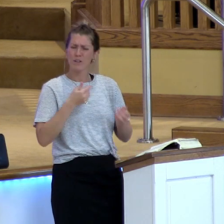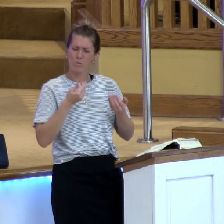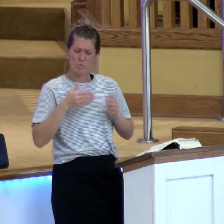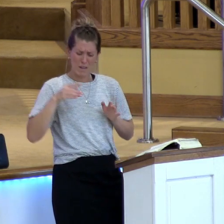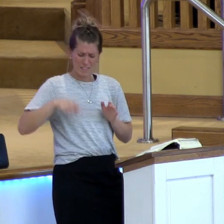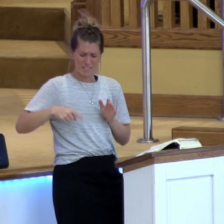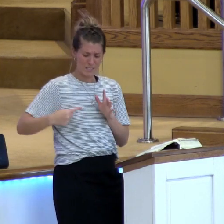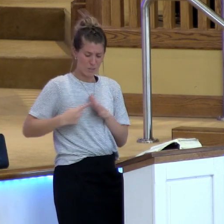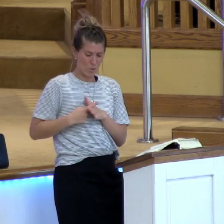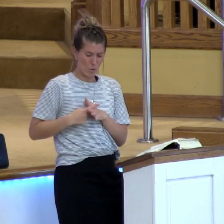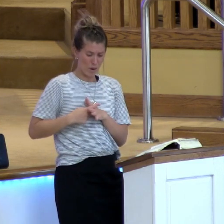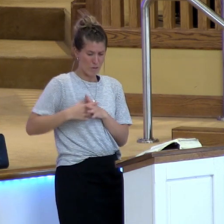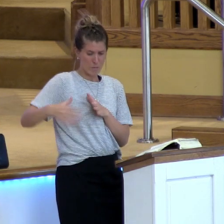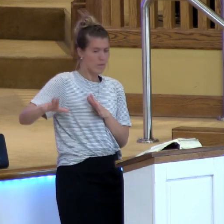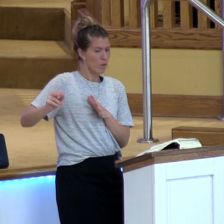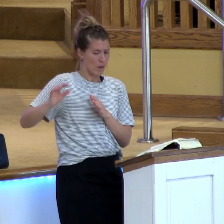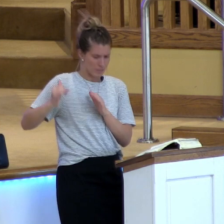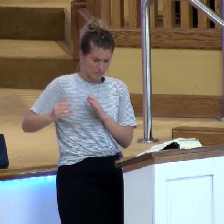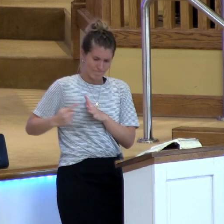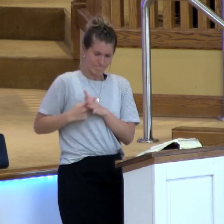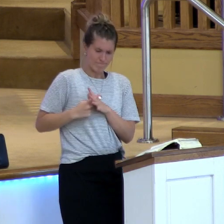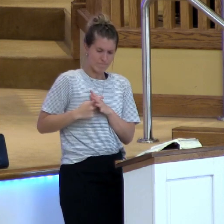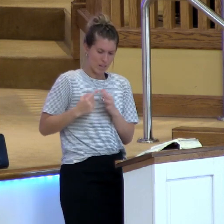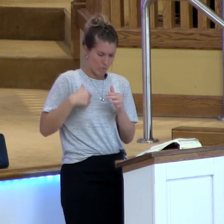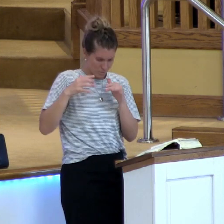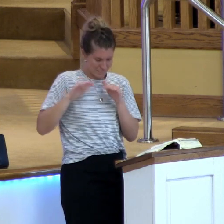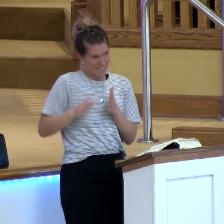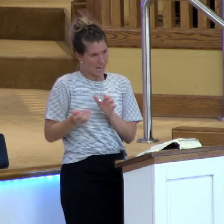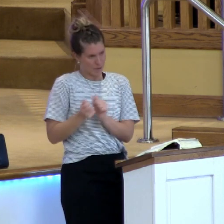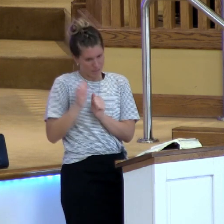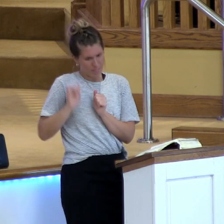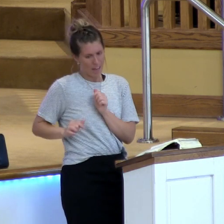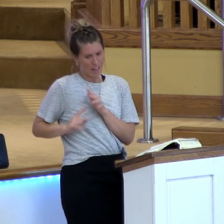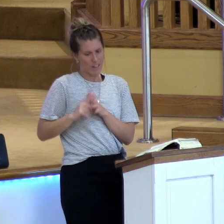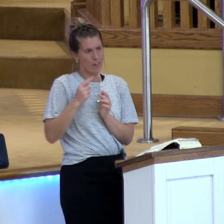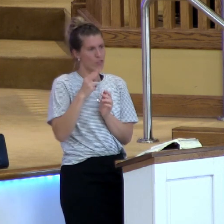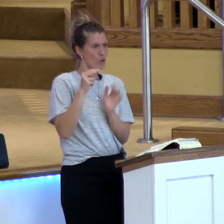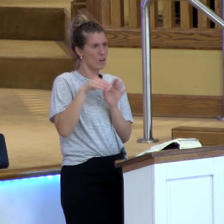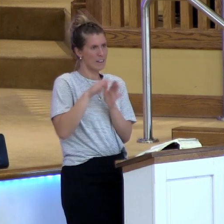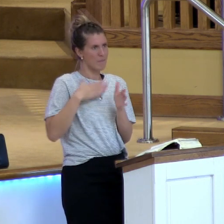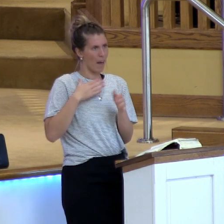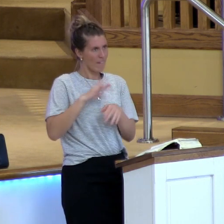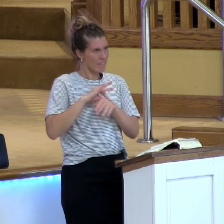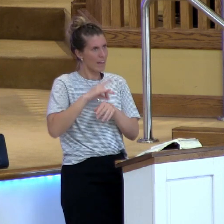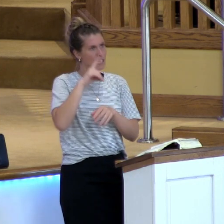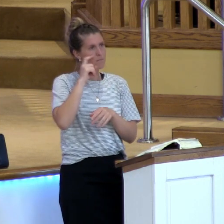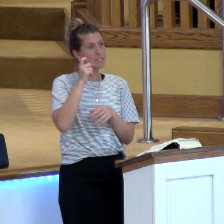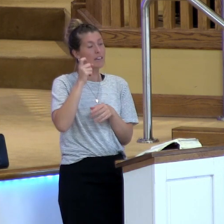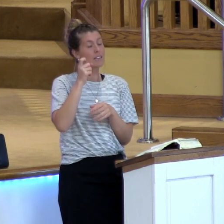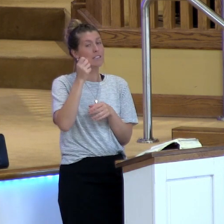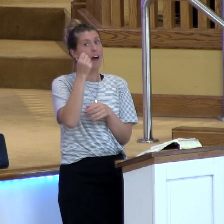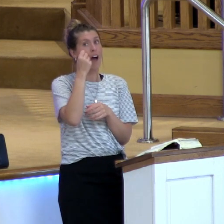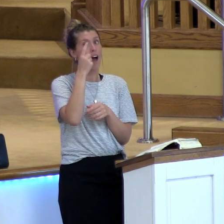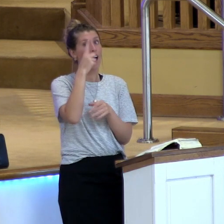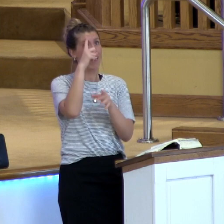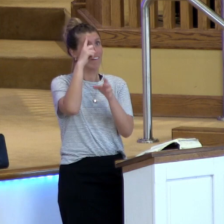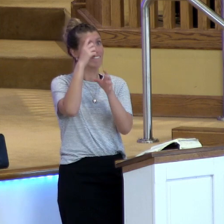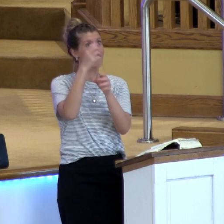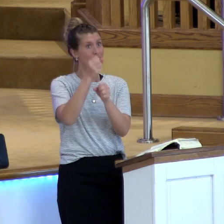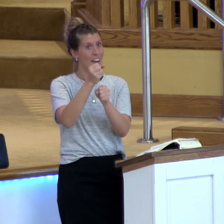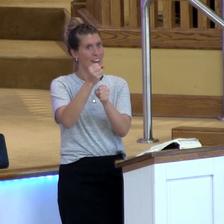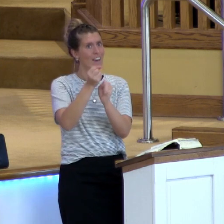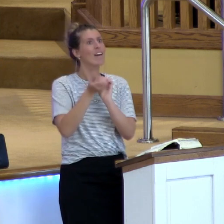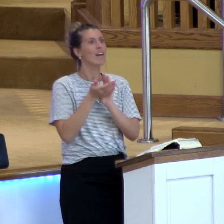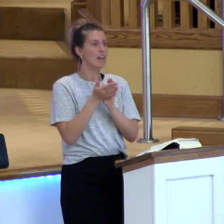thorn removed from me now. I'll die with this thorn in my flesh. Because Paul made the faith